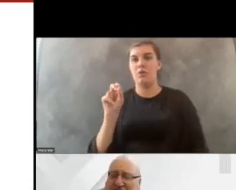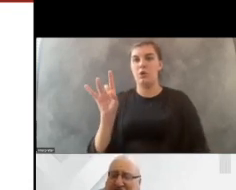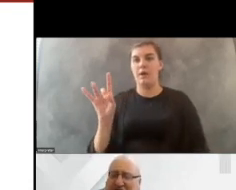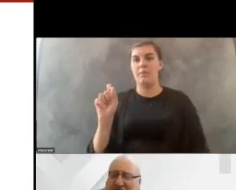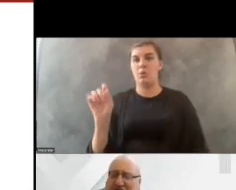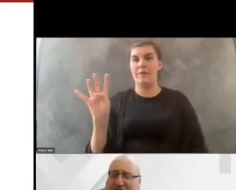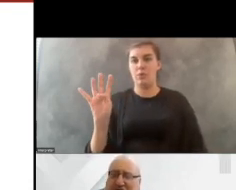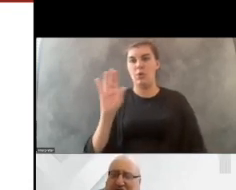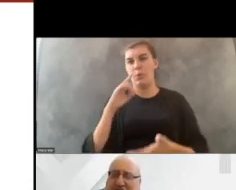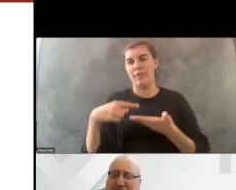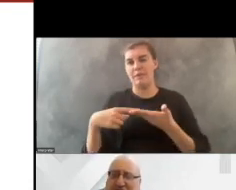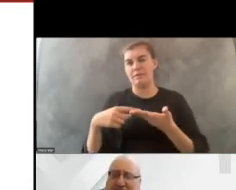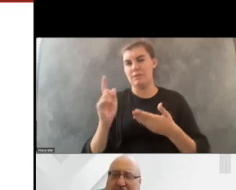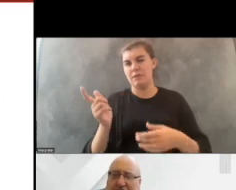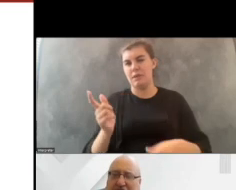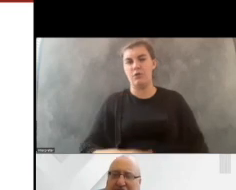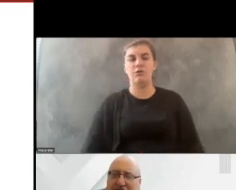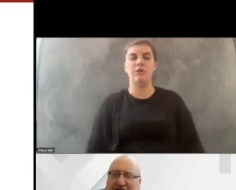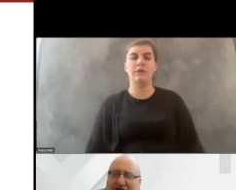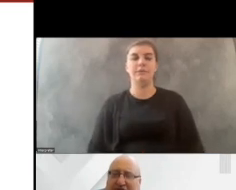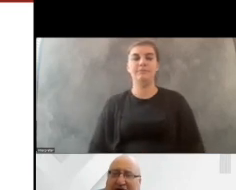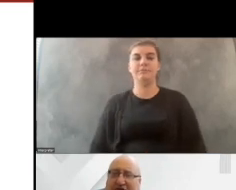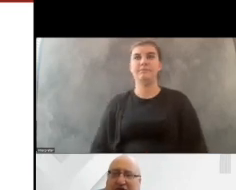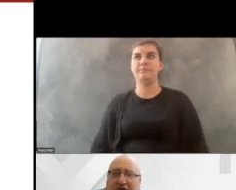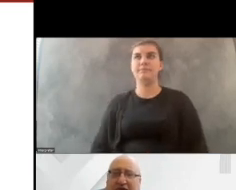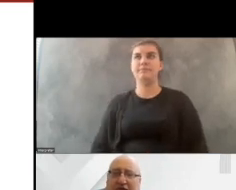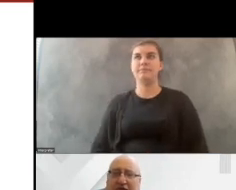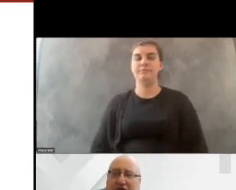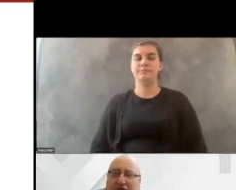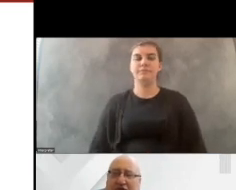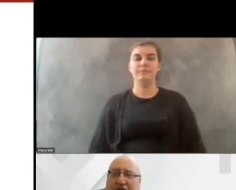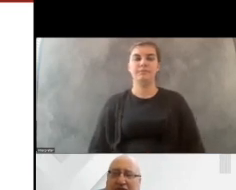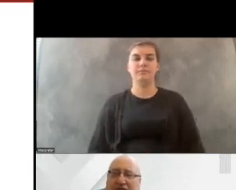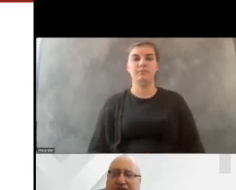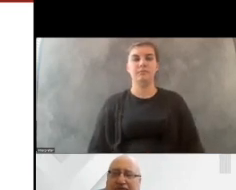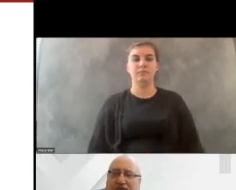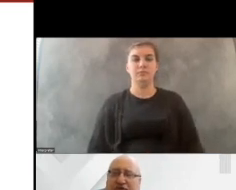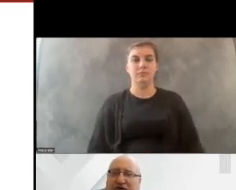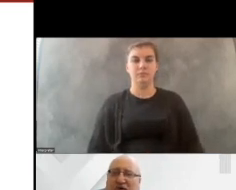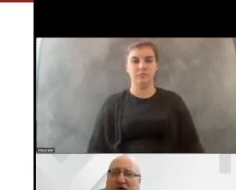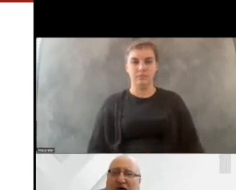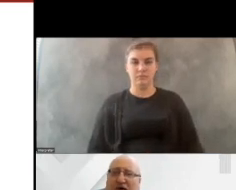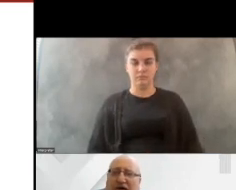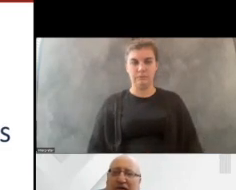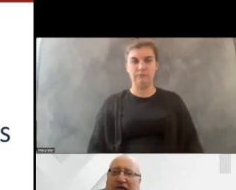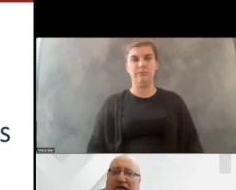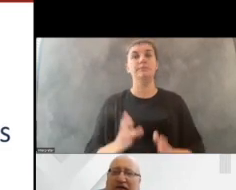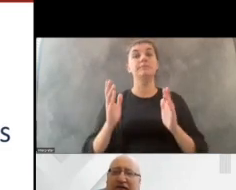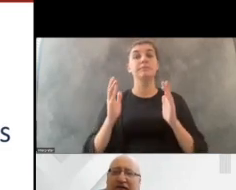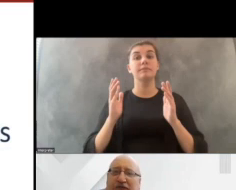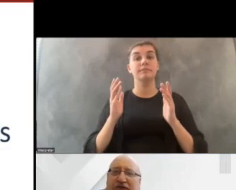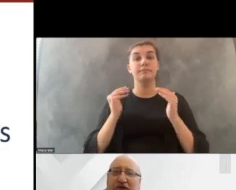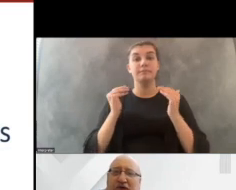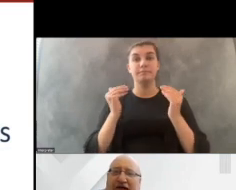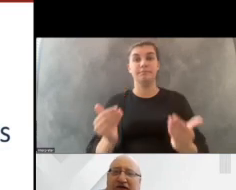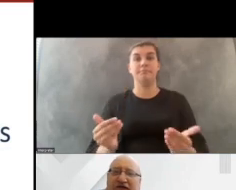Now, let's talk about pedestrian push buttons and passive pedestrian detection, R307. R307